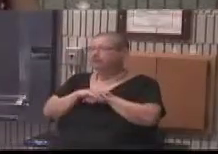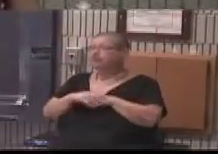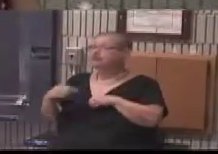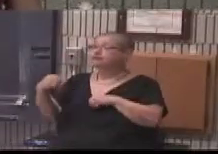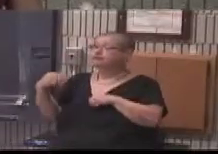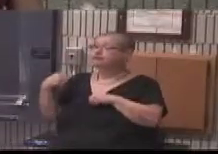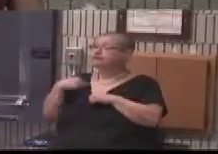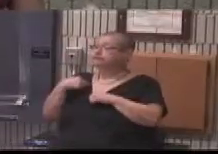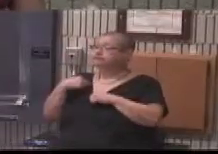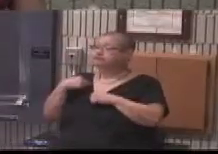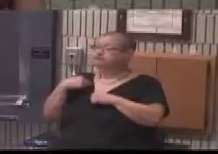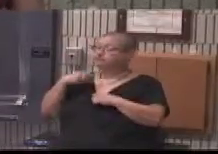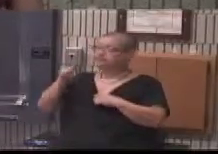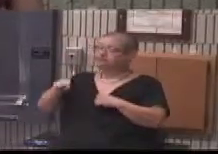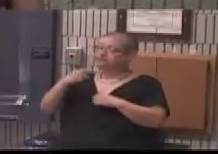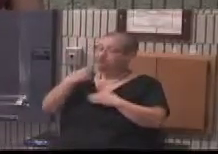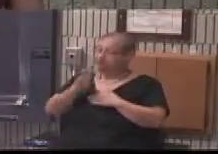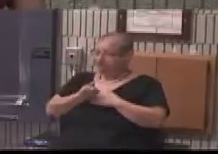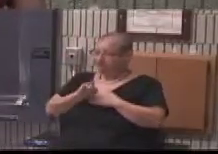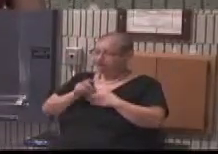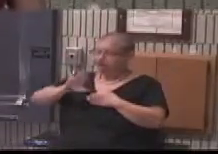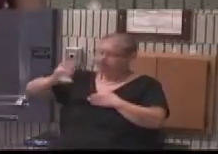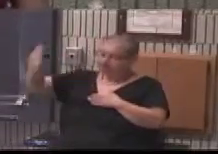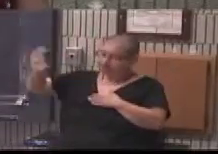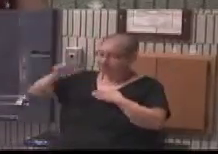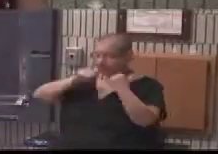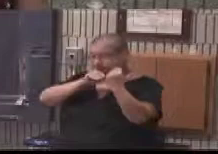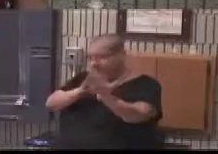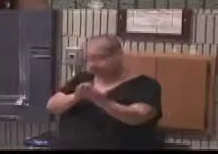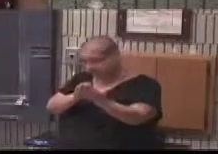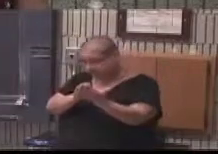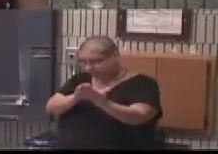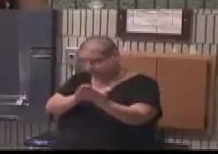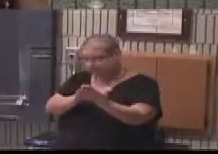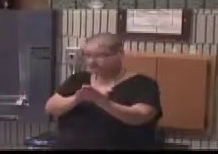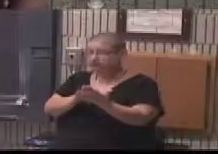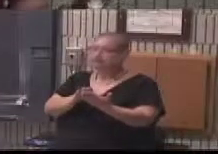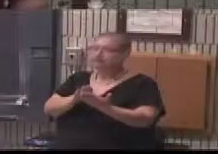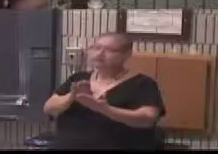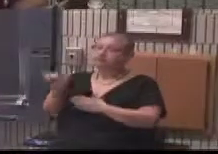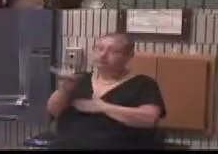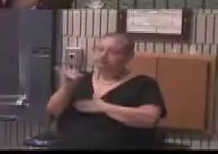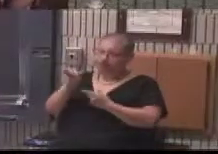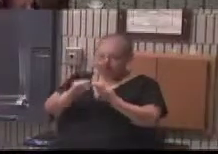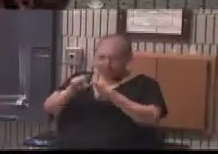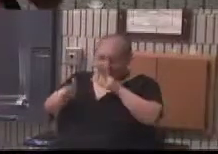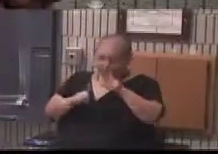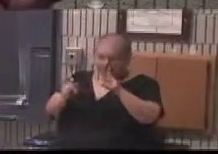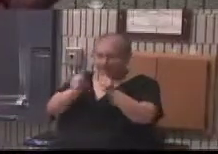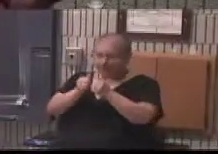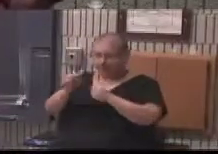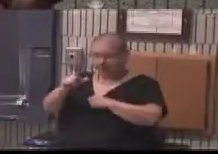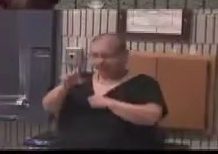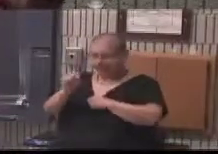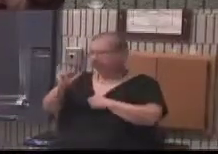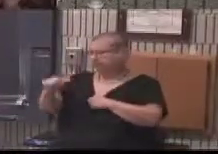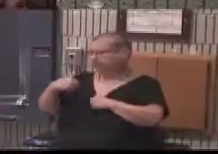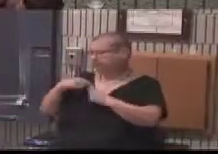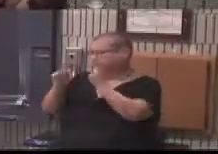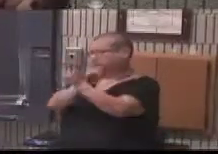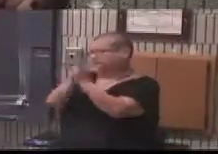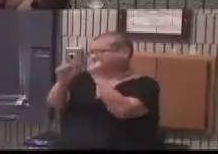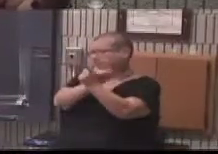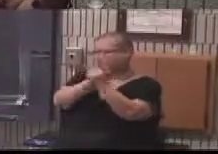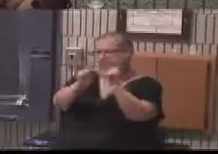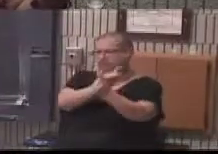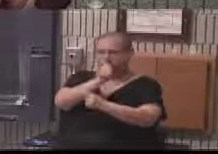would have to say that his approach was very similar to people with ALS that I interact with. I mean, and you